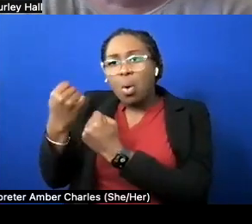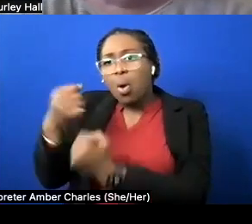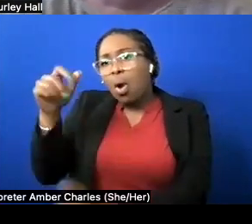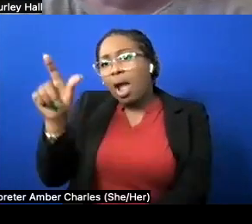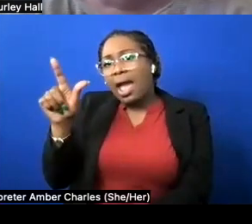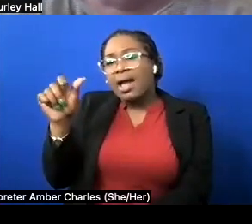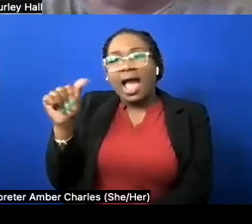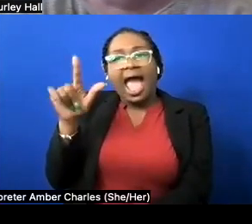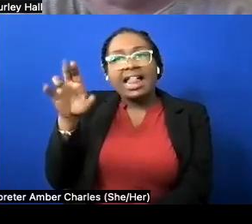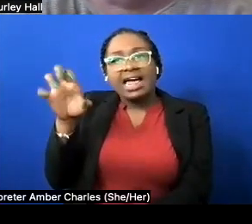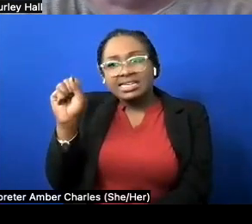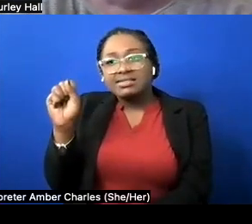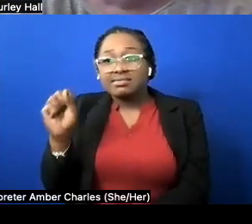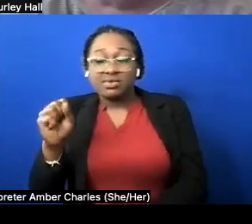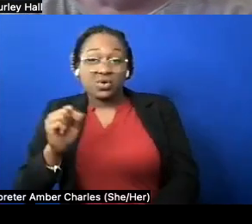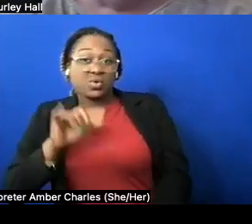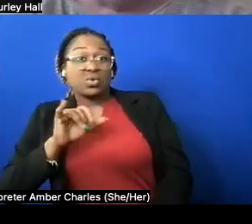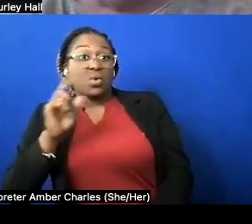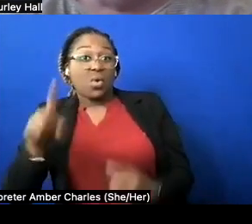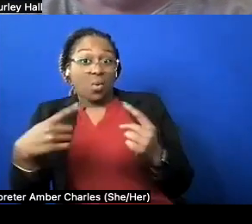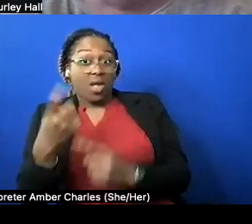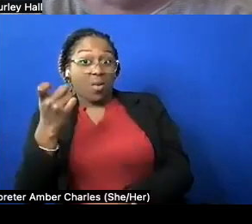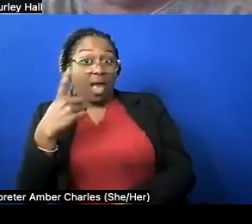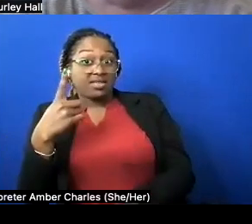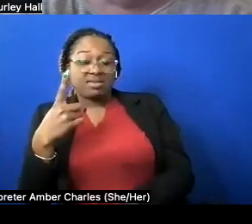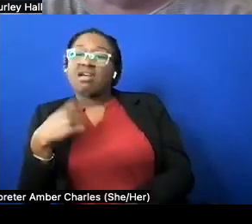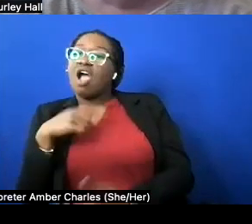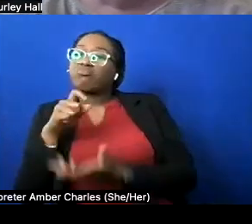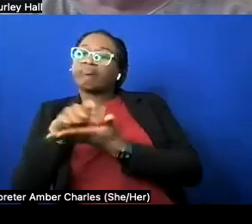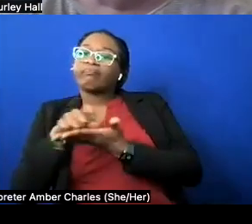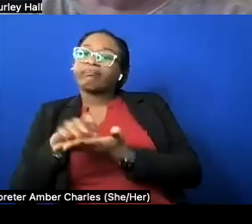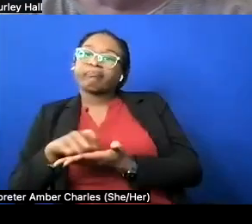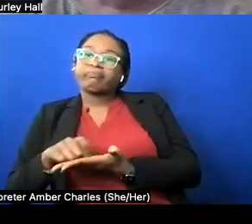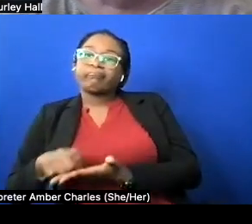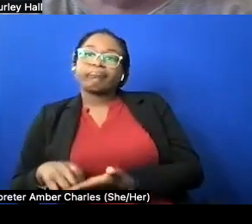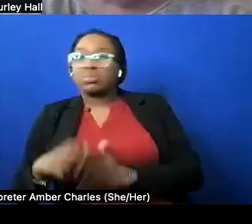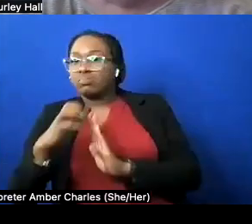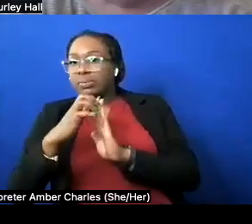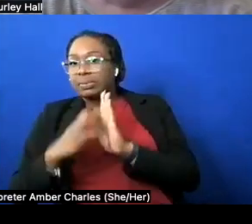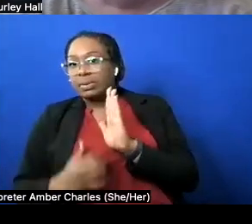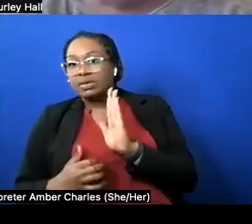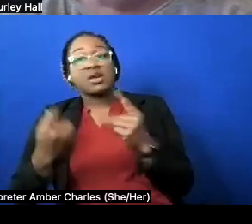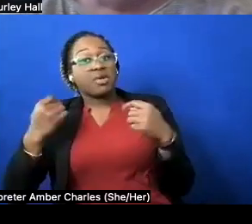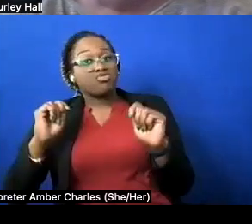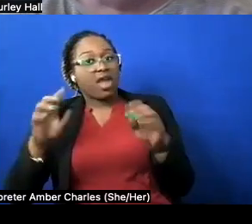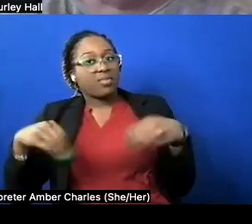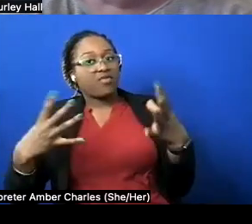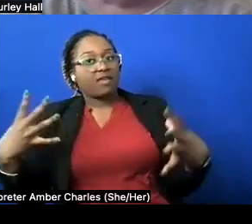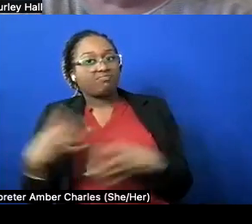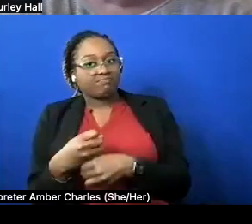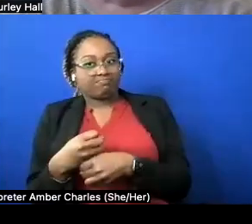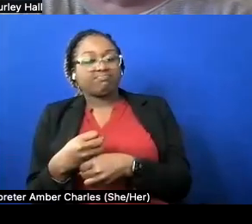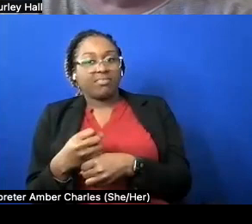Oh, when you asked me that question, I wrote a whole dissertation. And so I'm going to try to give you